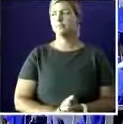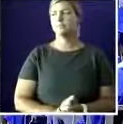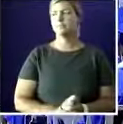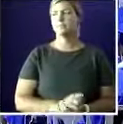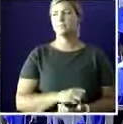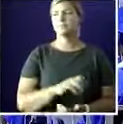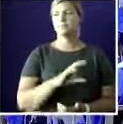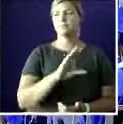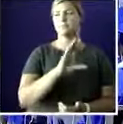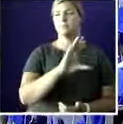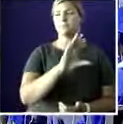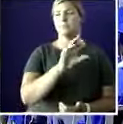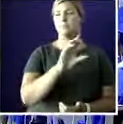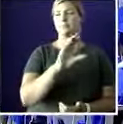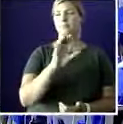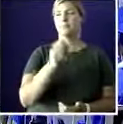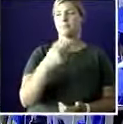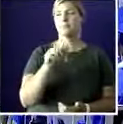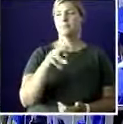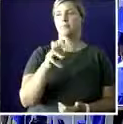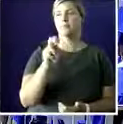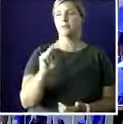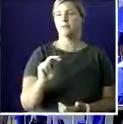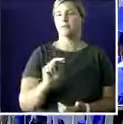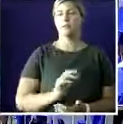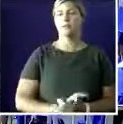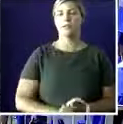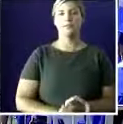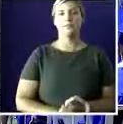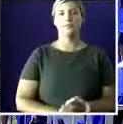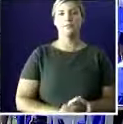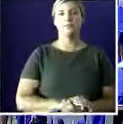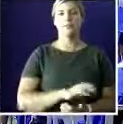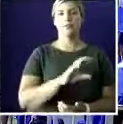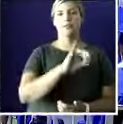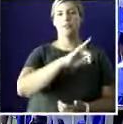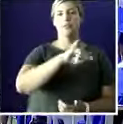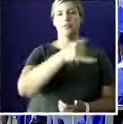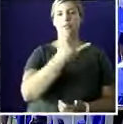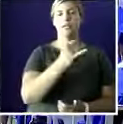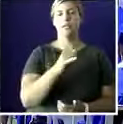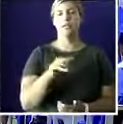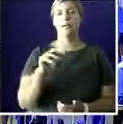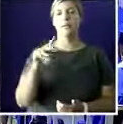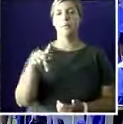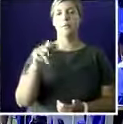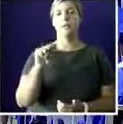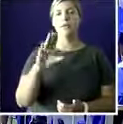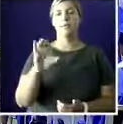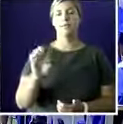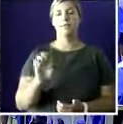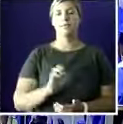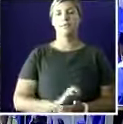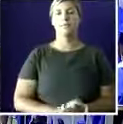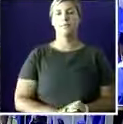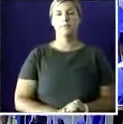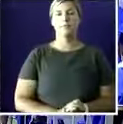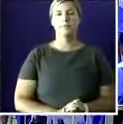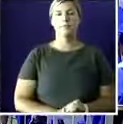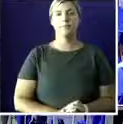Claire Ann Sherman. Jordan Lane Pace.